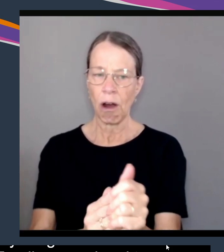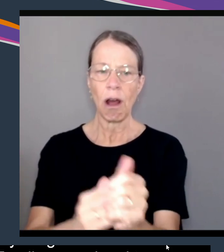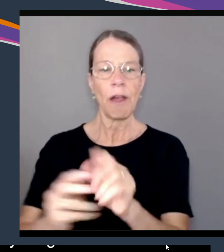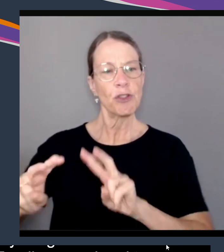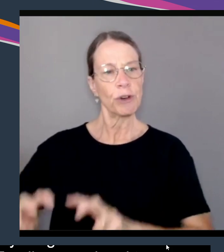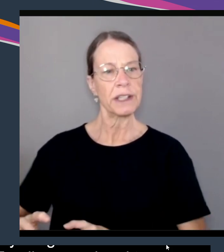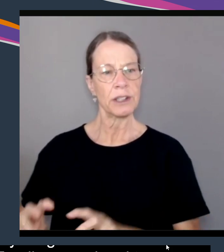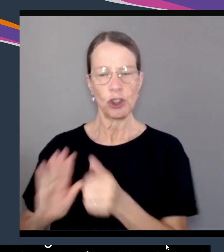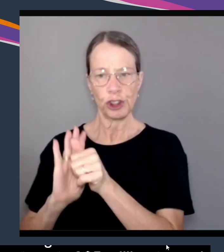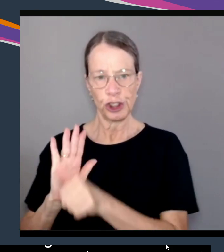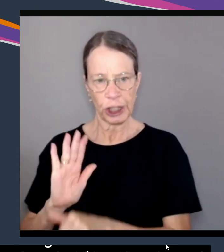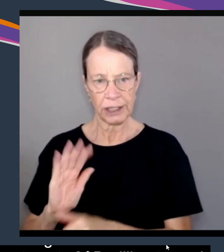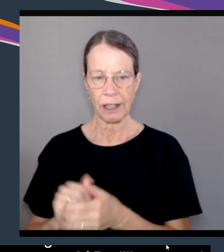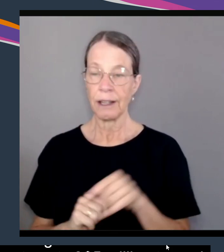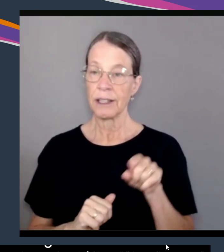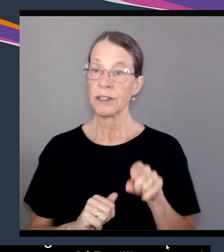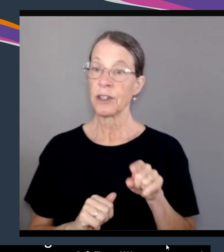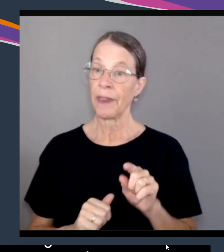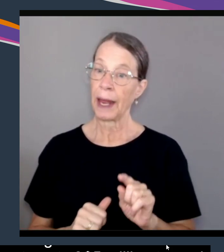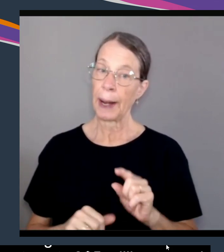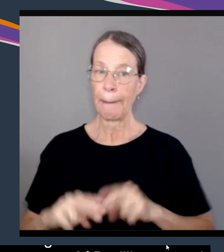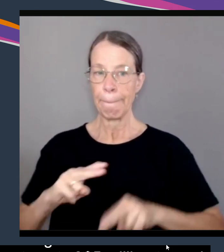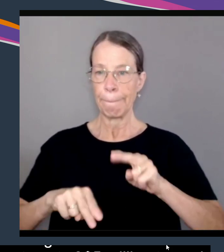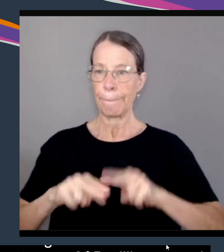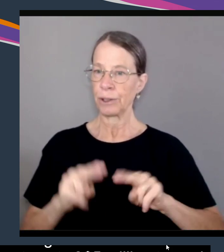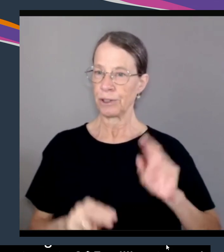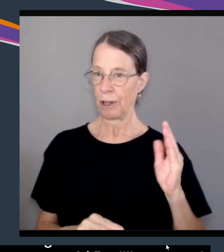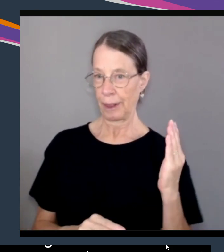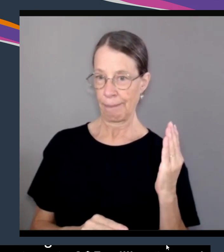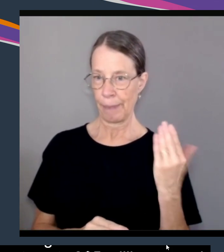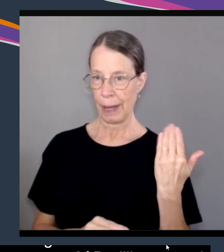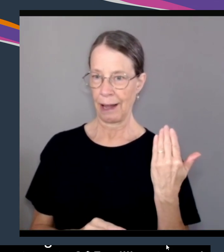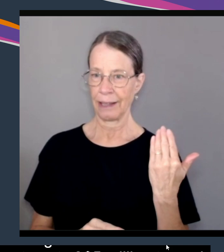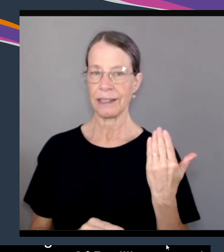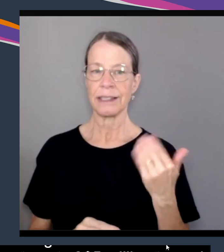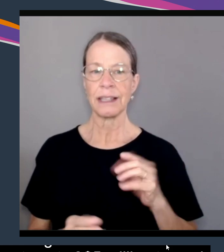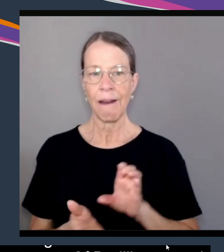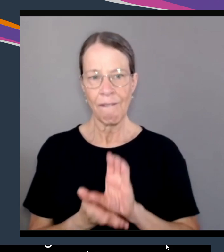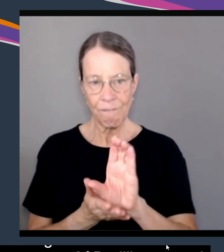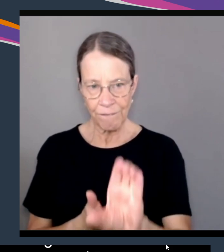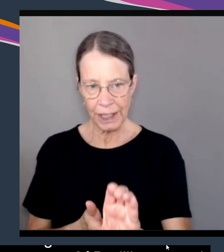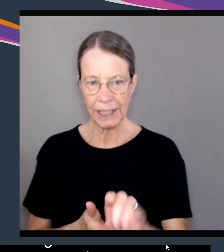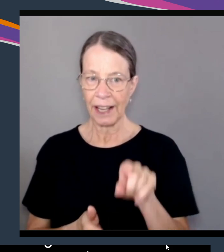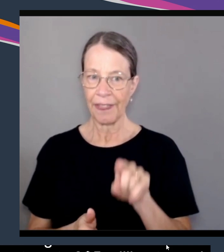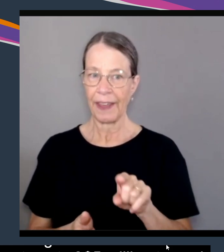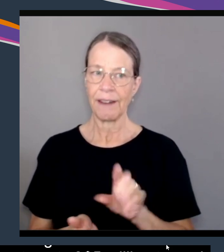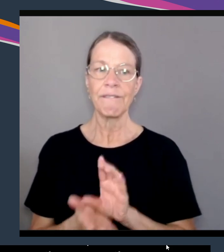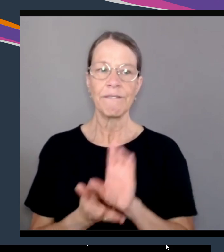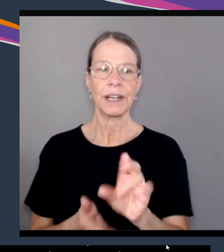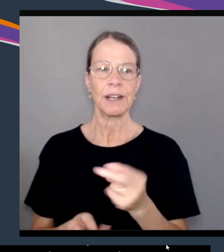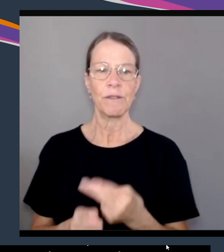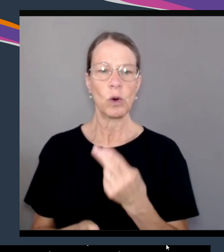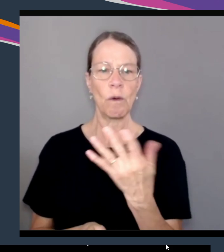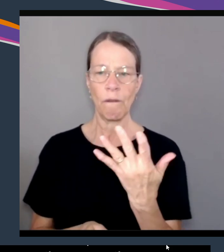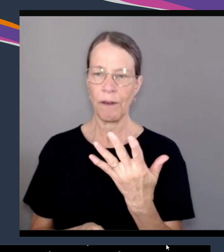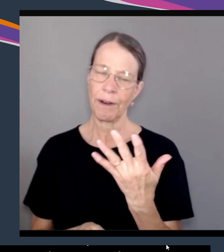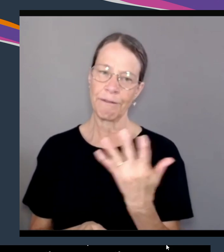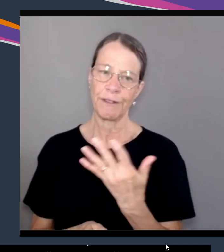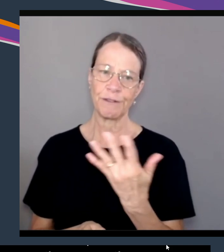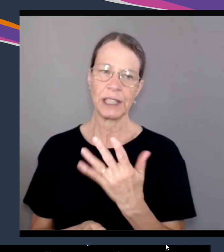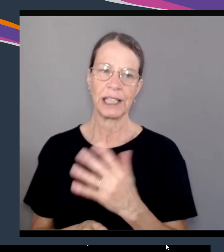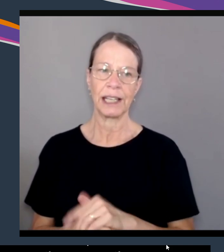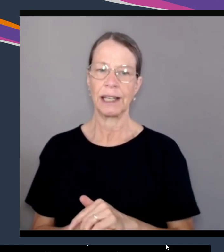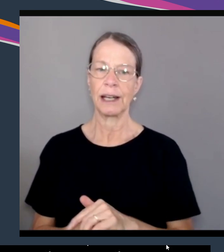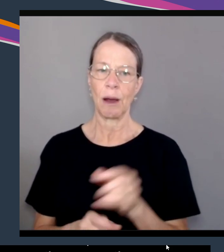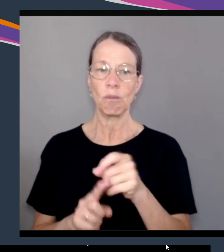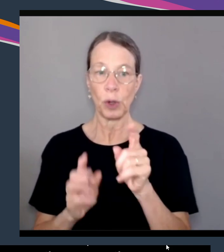that was established by the NDRP's previous funding round, which funded 15 research projects. And one of those projects on